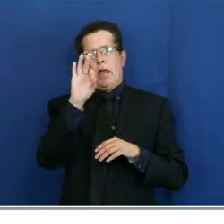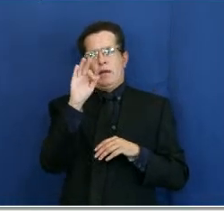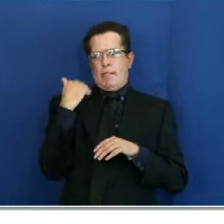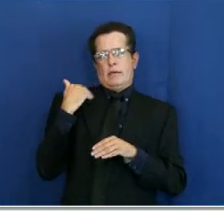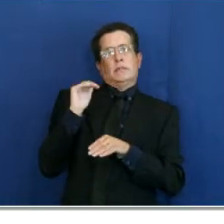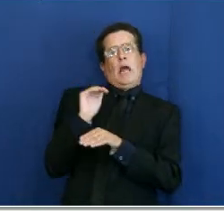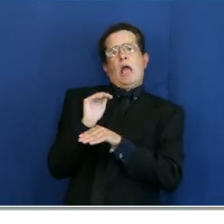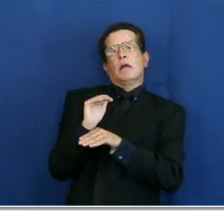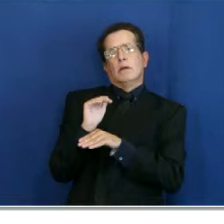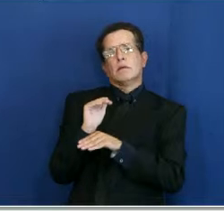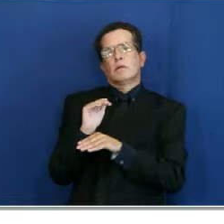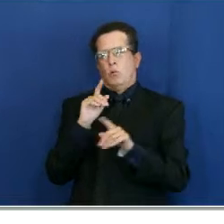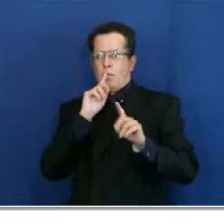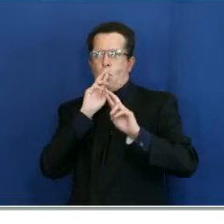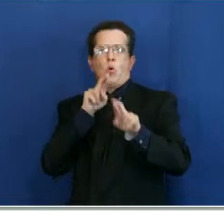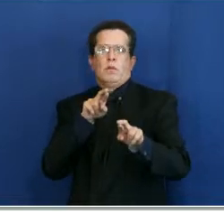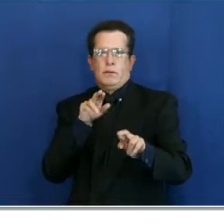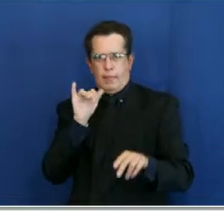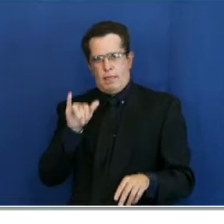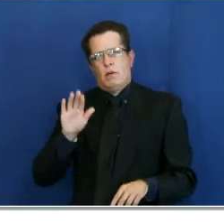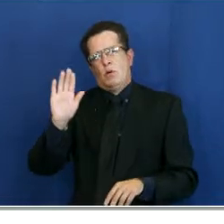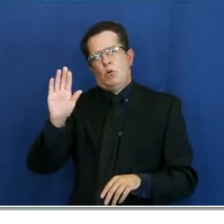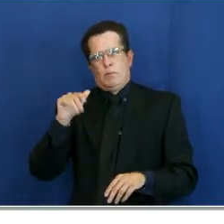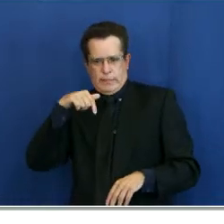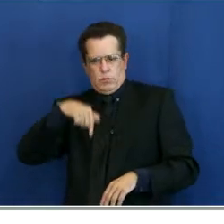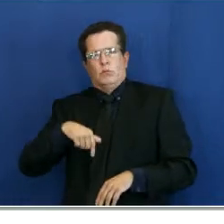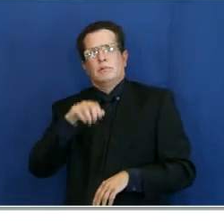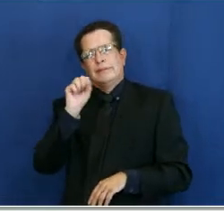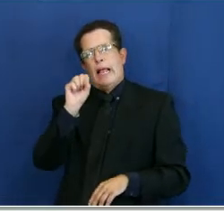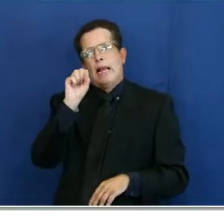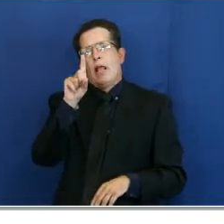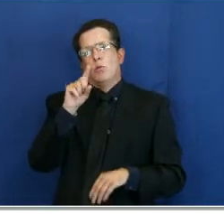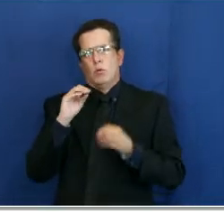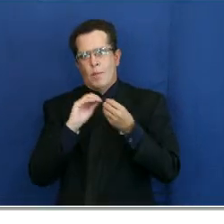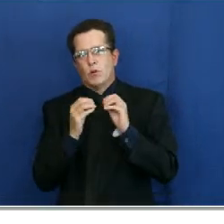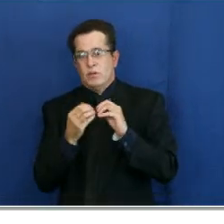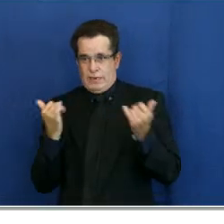p.m. yesterday. Today, there is a total of